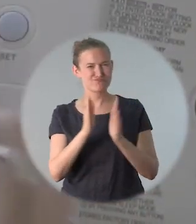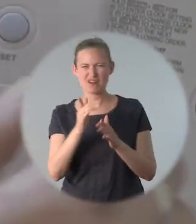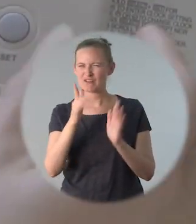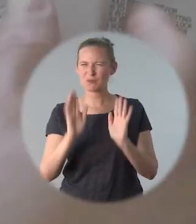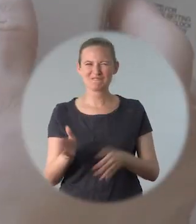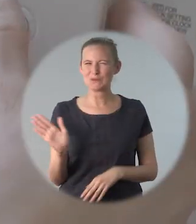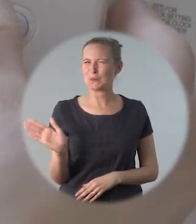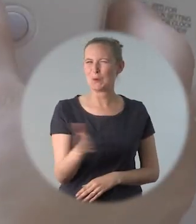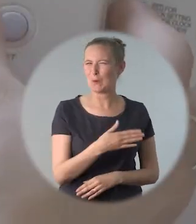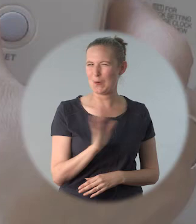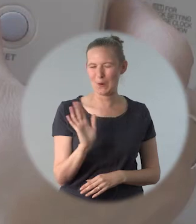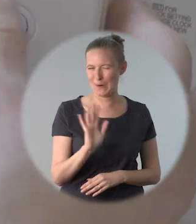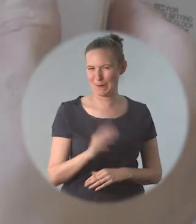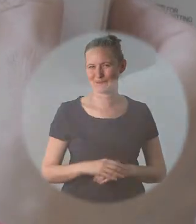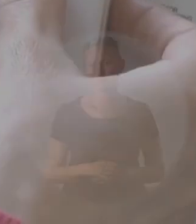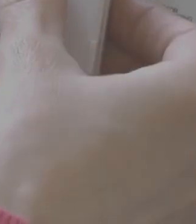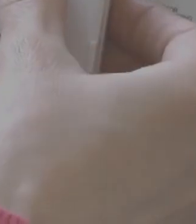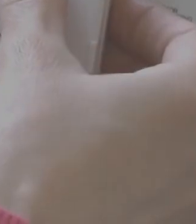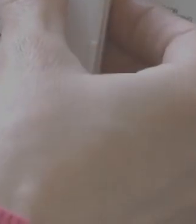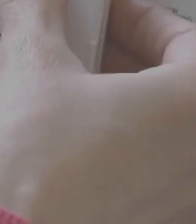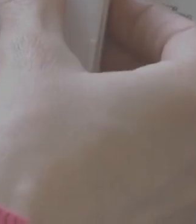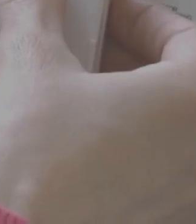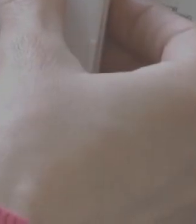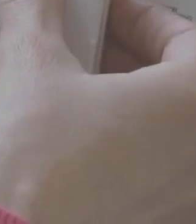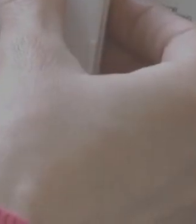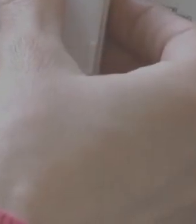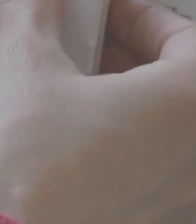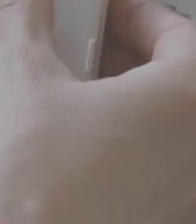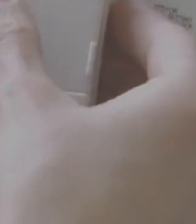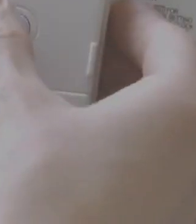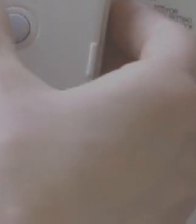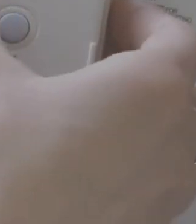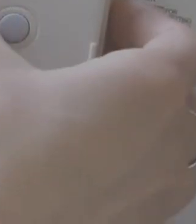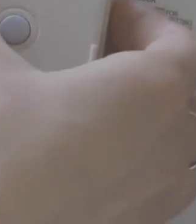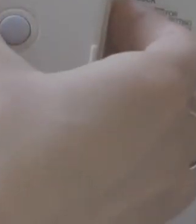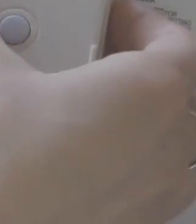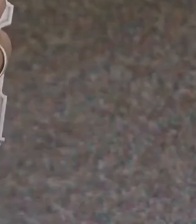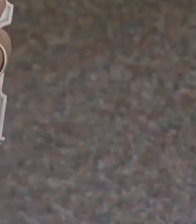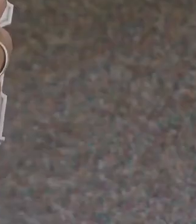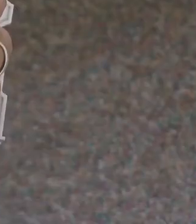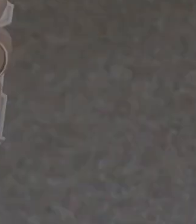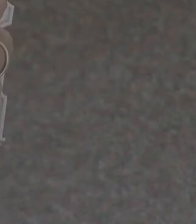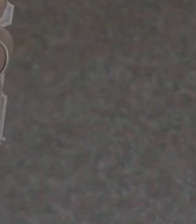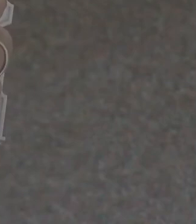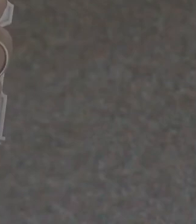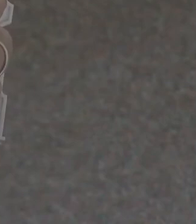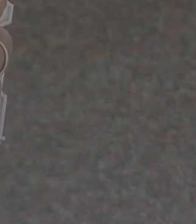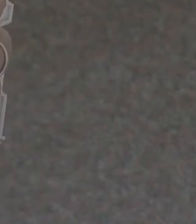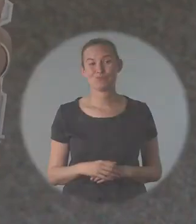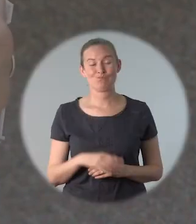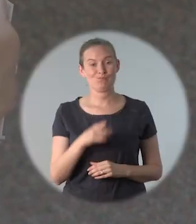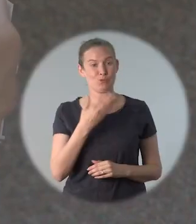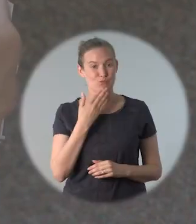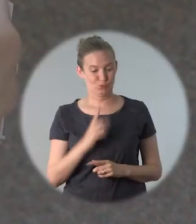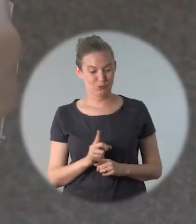programmer there are five different time periods that I can set per day. You don't need to use all of them. Using the